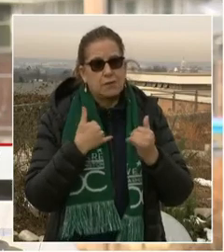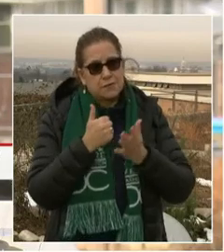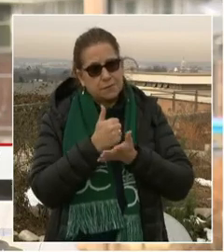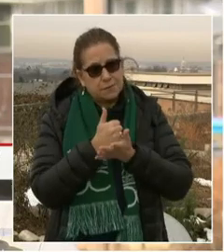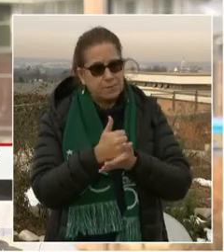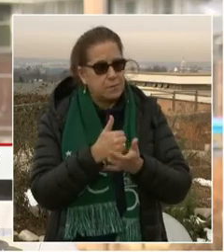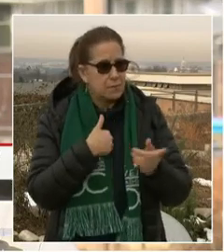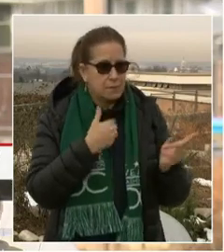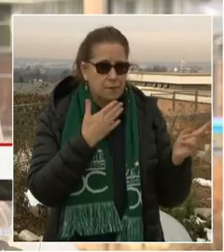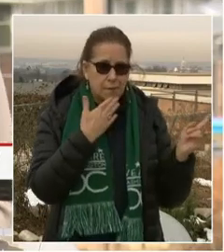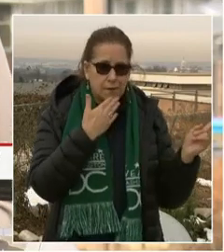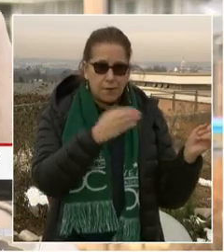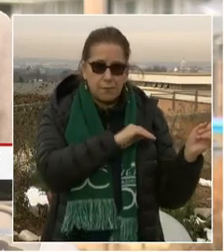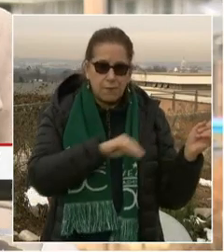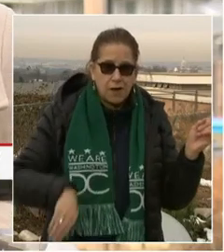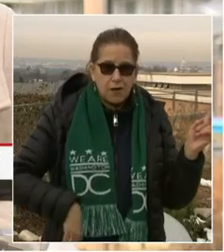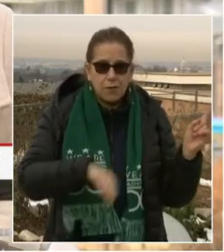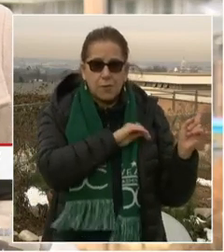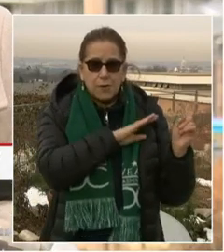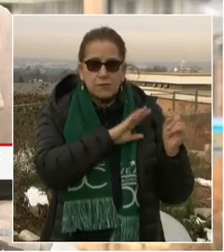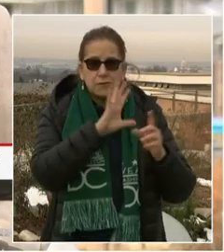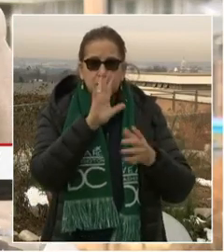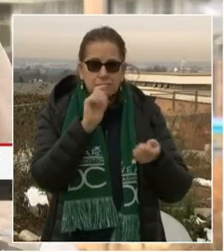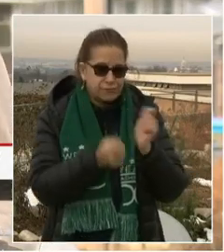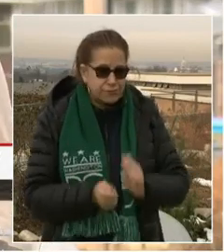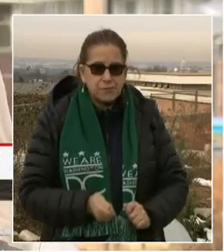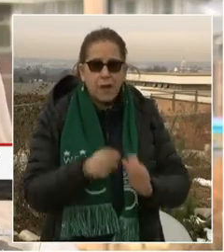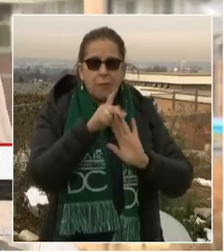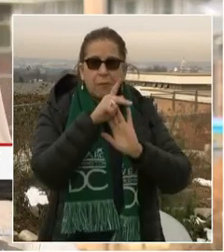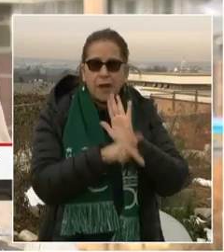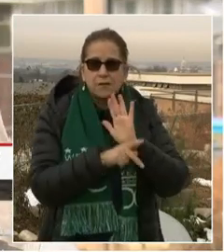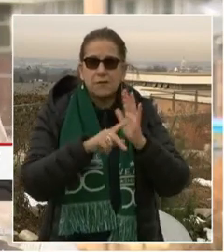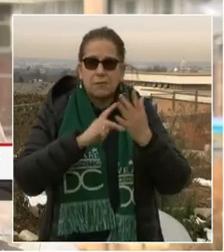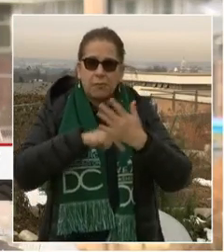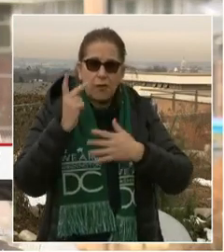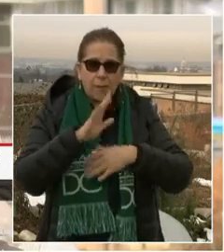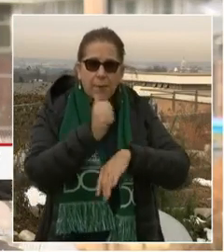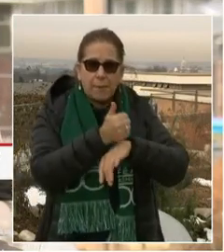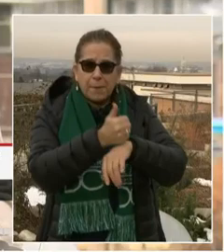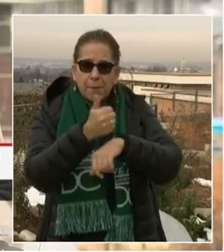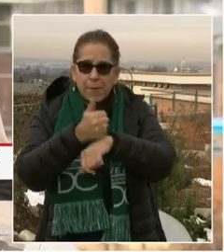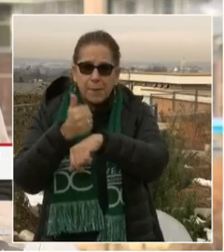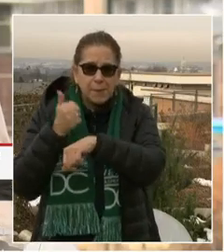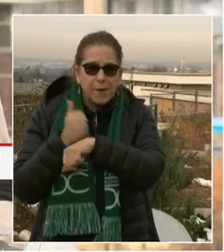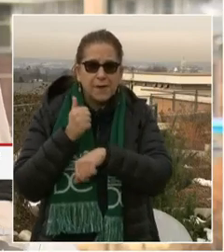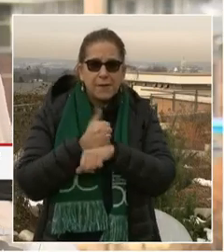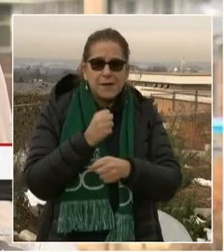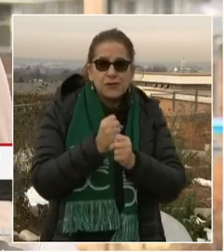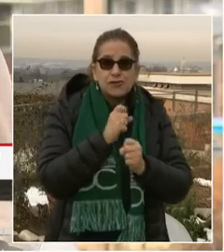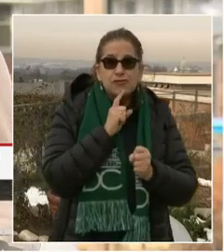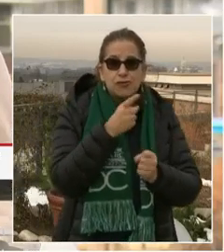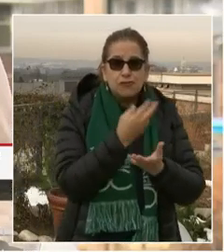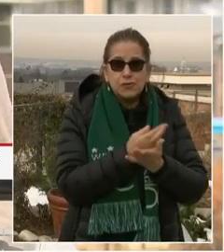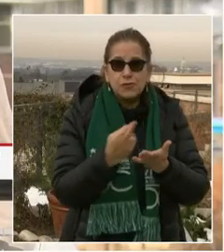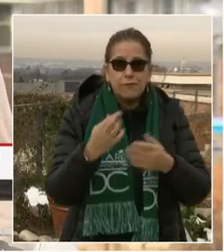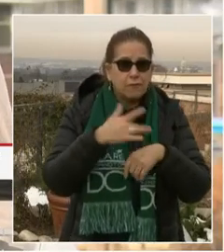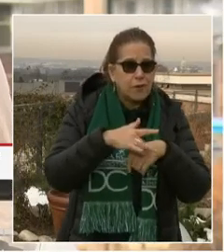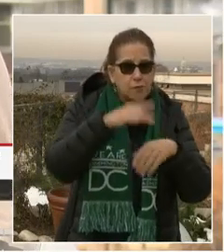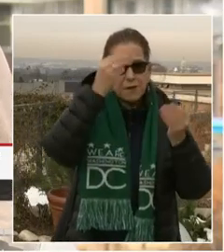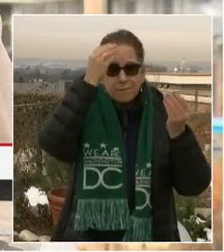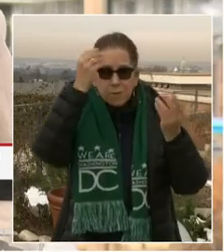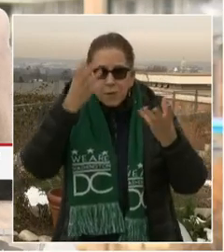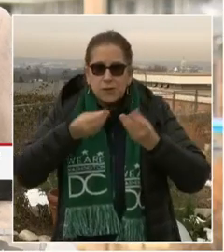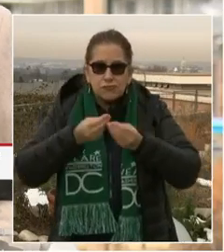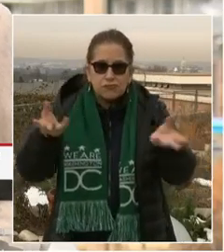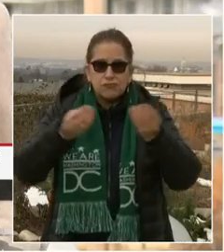entire administration continues to work to ensure that resources, information, and investments